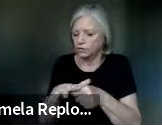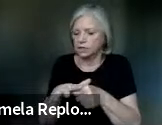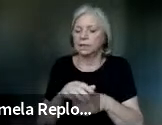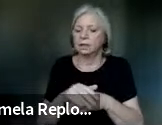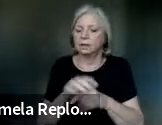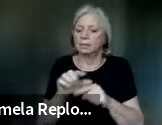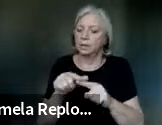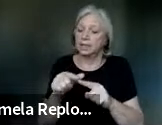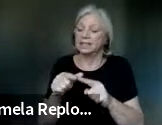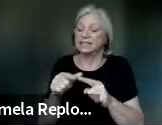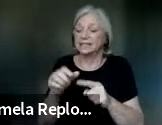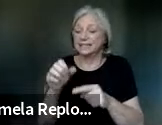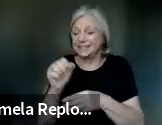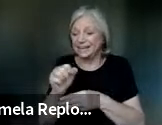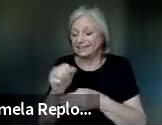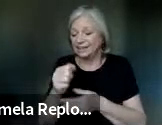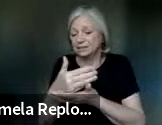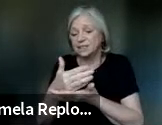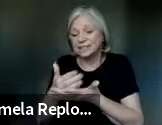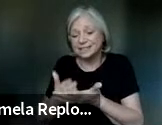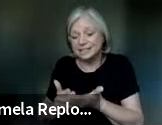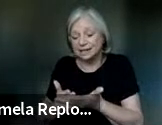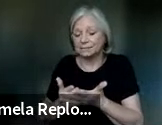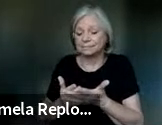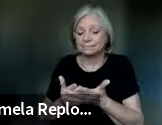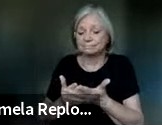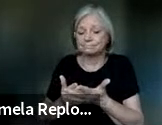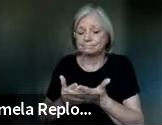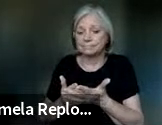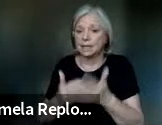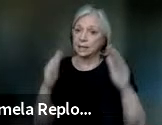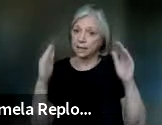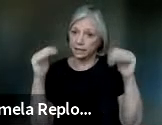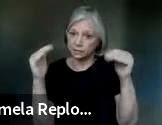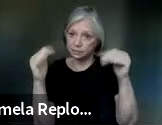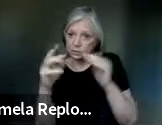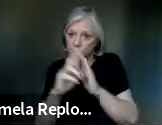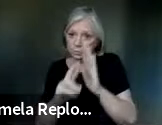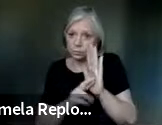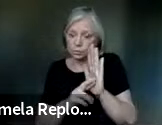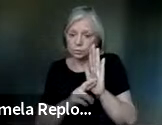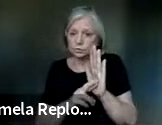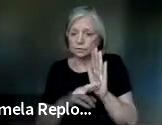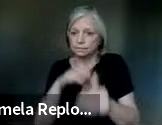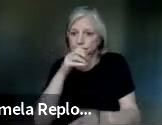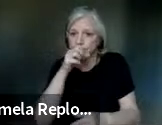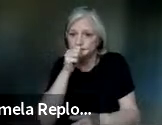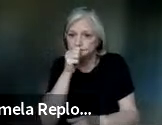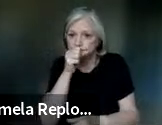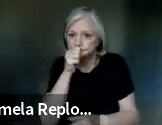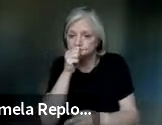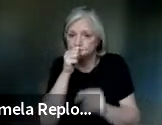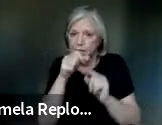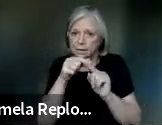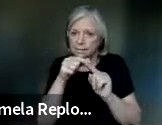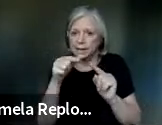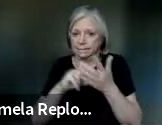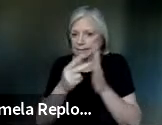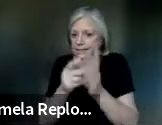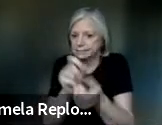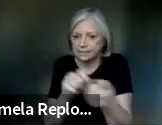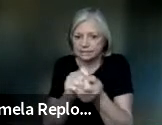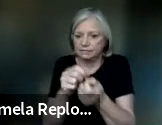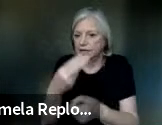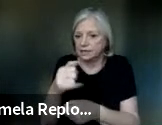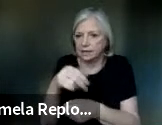some, certainly there are some expectations and rules for confidentiality, but it's not necessarily HIPAA unless you're a